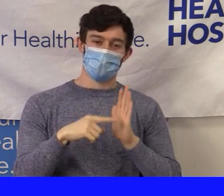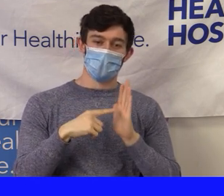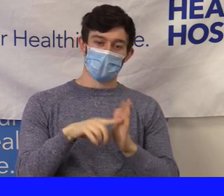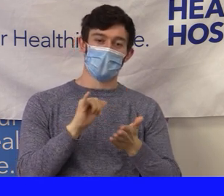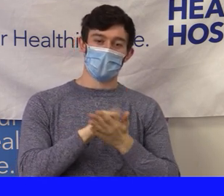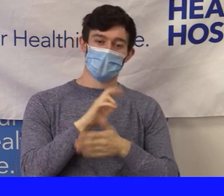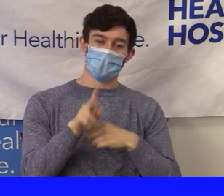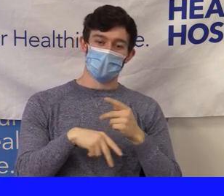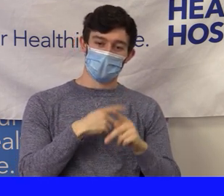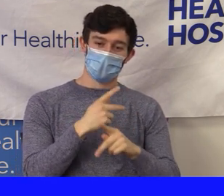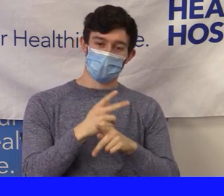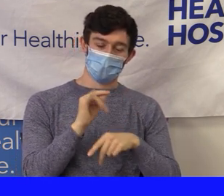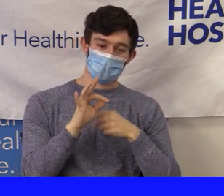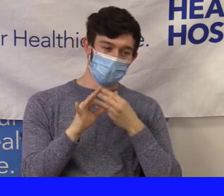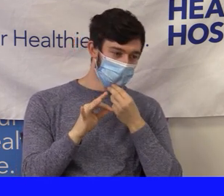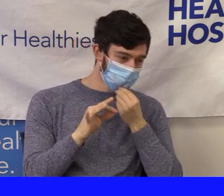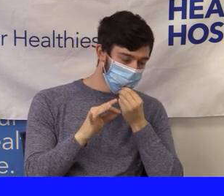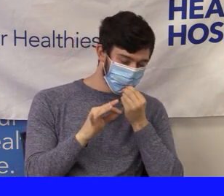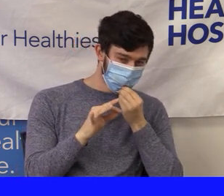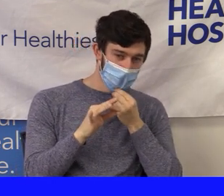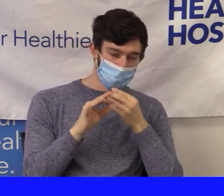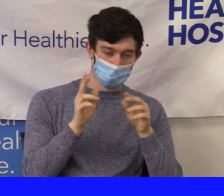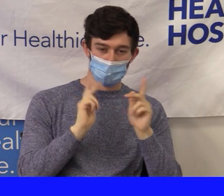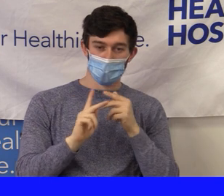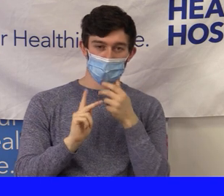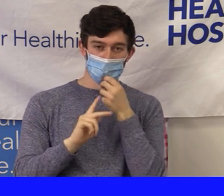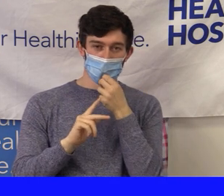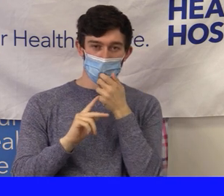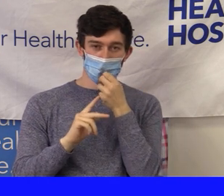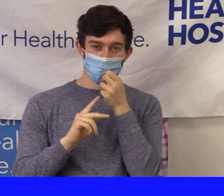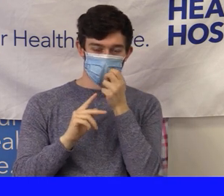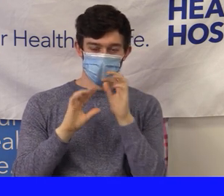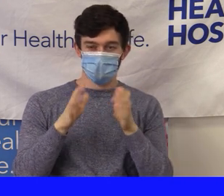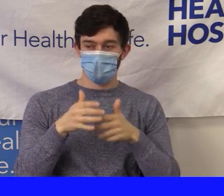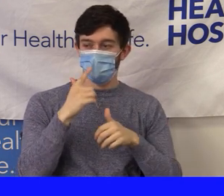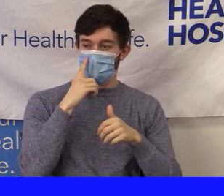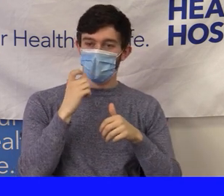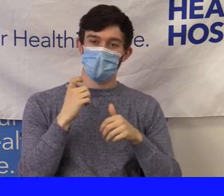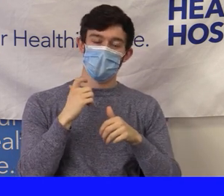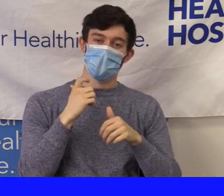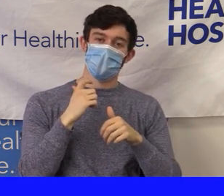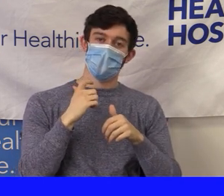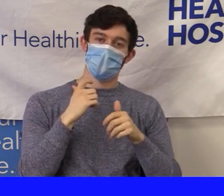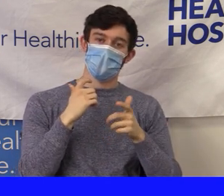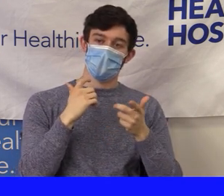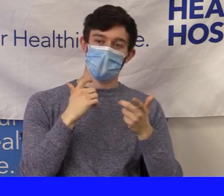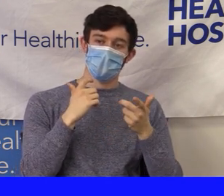serve, particularly in corrections, because in corrections, I think is overly